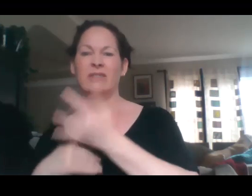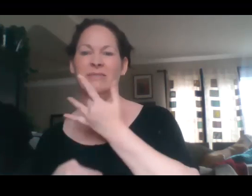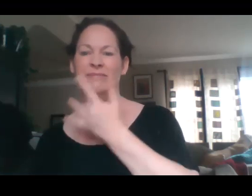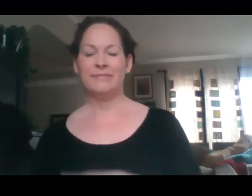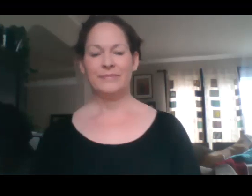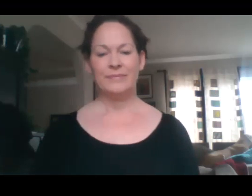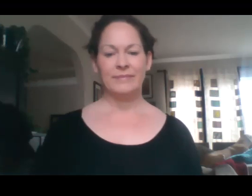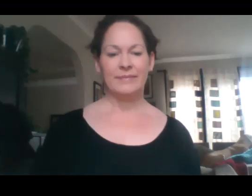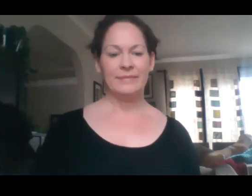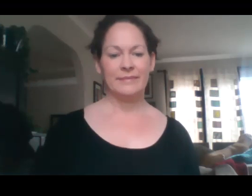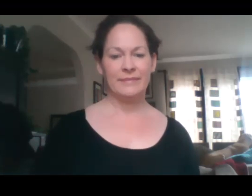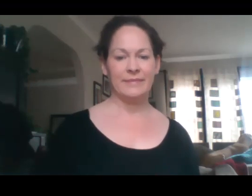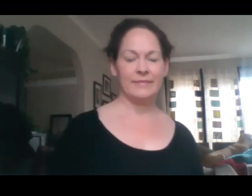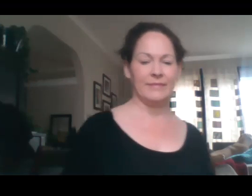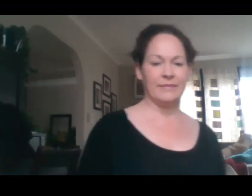things with them, they work nicely.